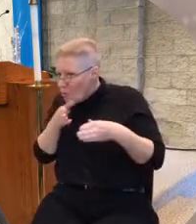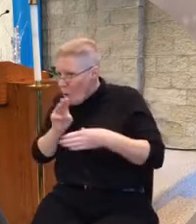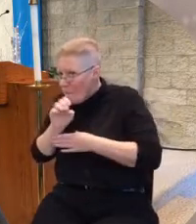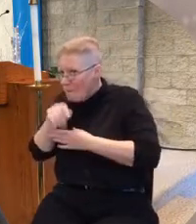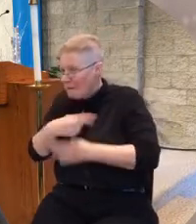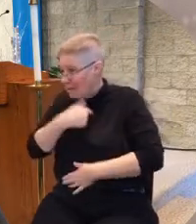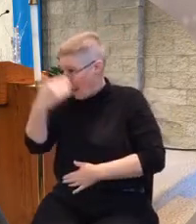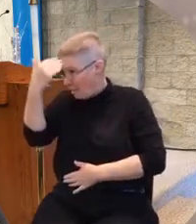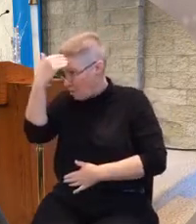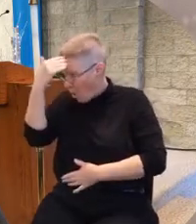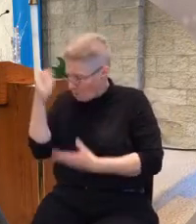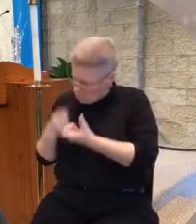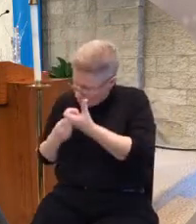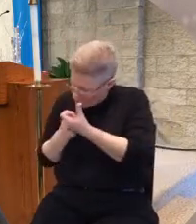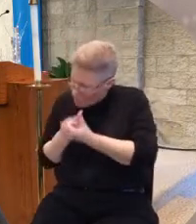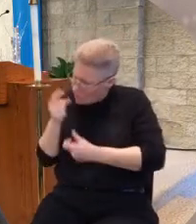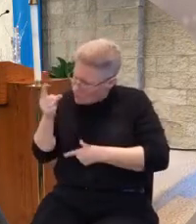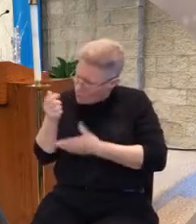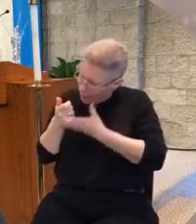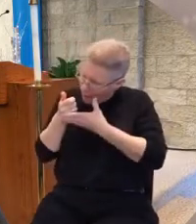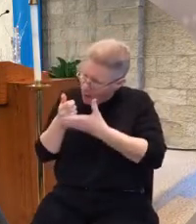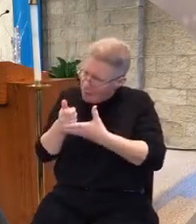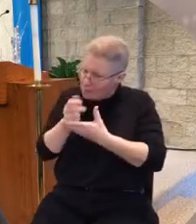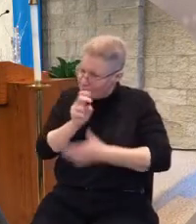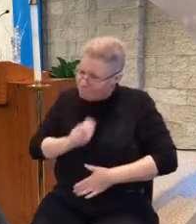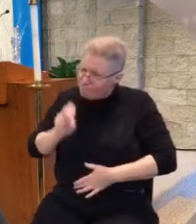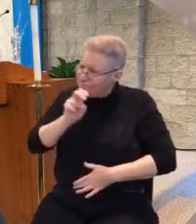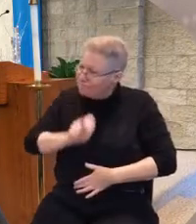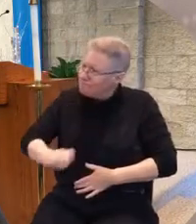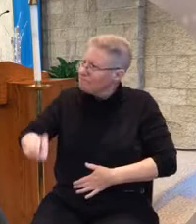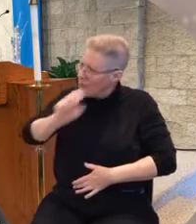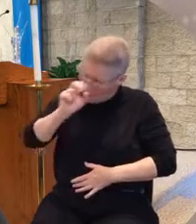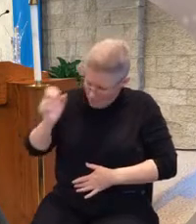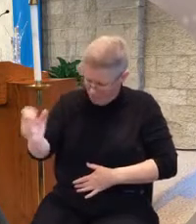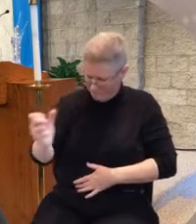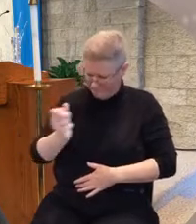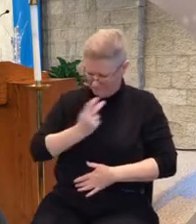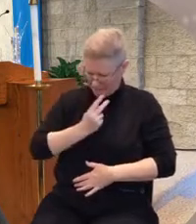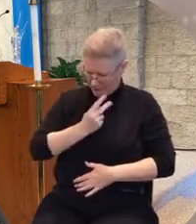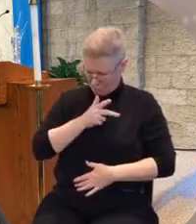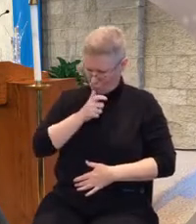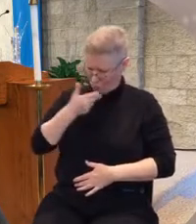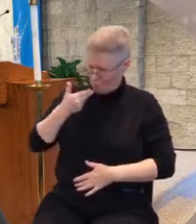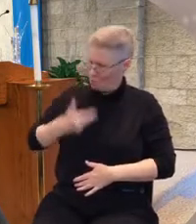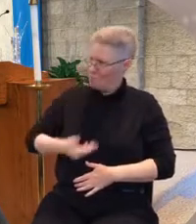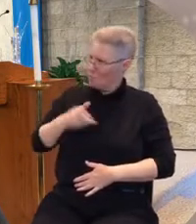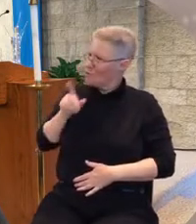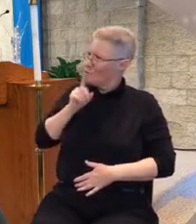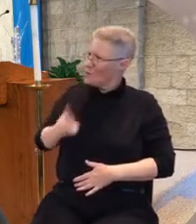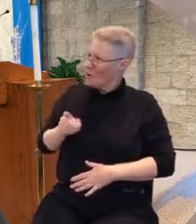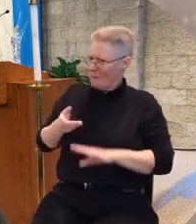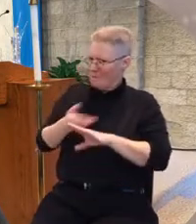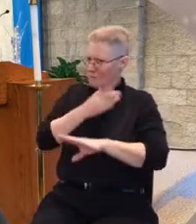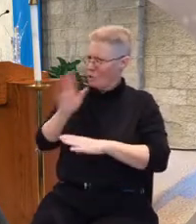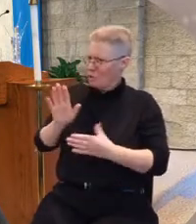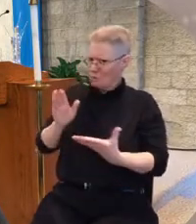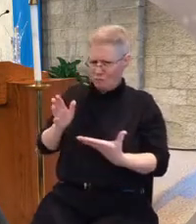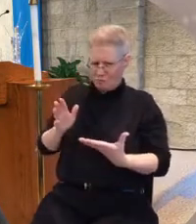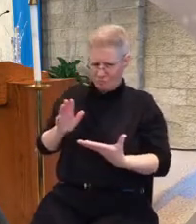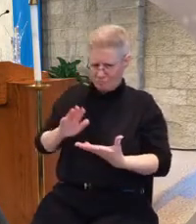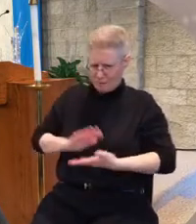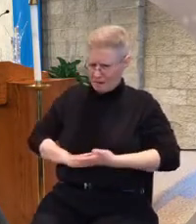back, to support you in taking this journey back in consciousness to who you were before you even landed in your mother's